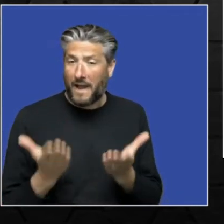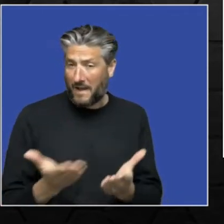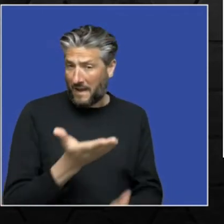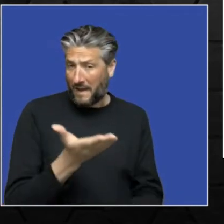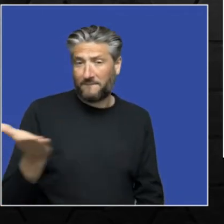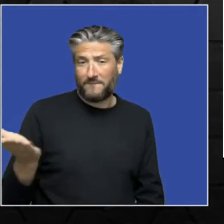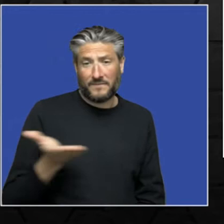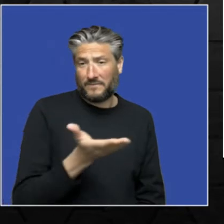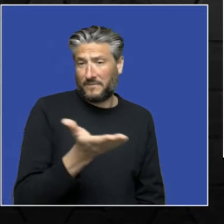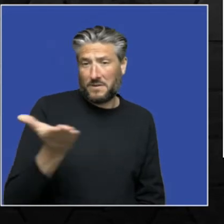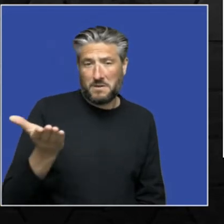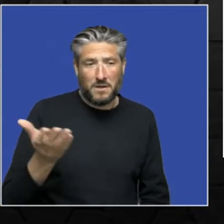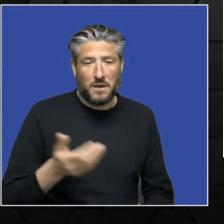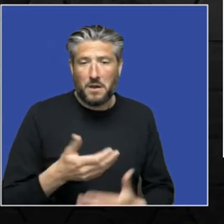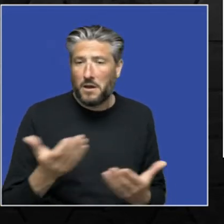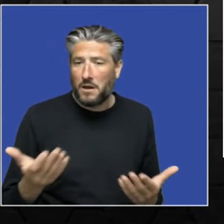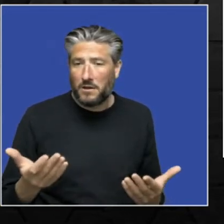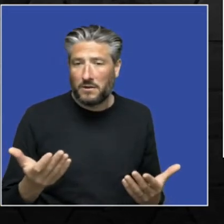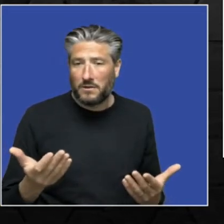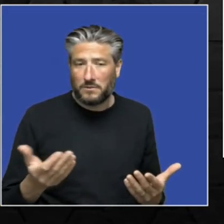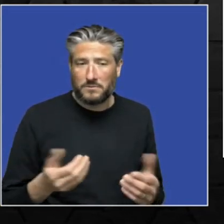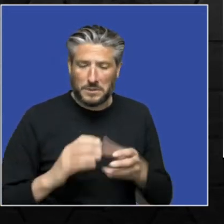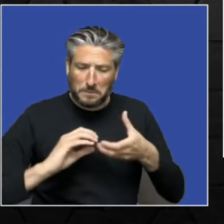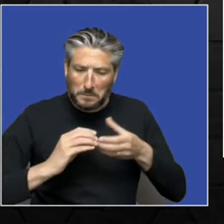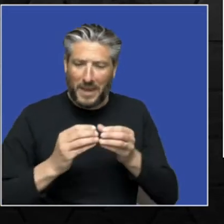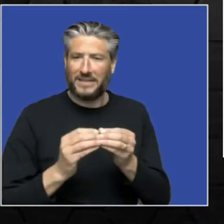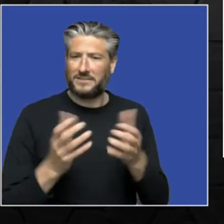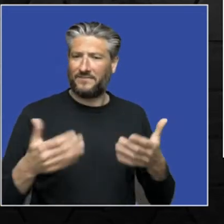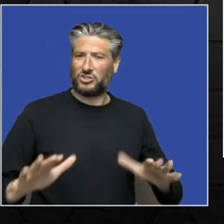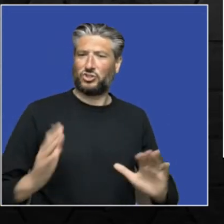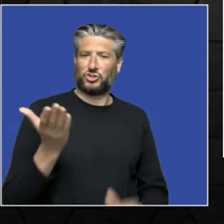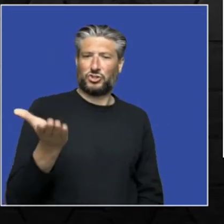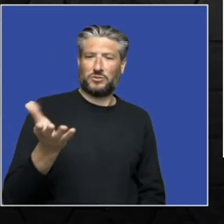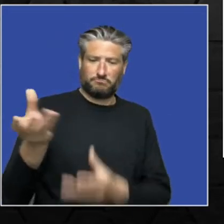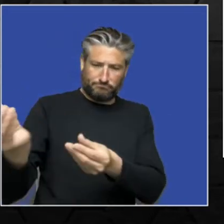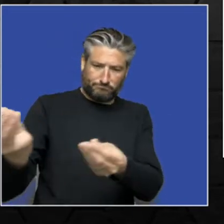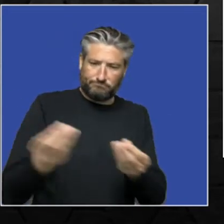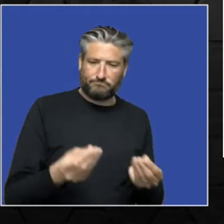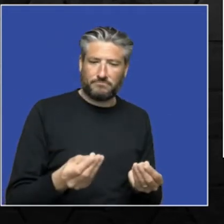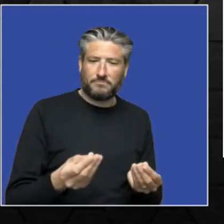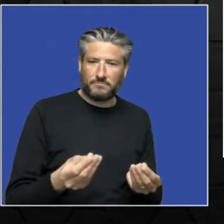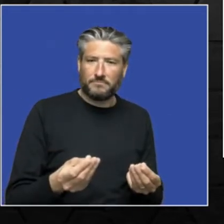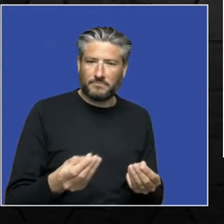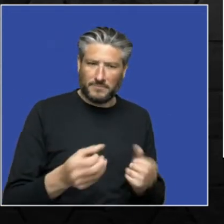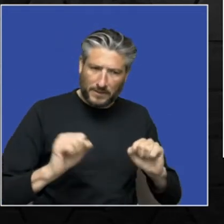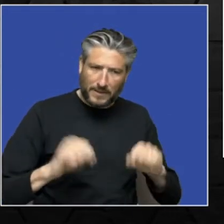which has already been made ready for you. You can leverage on top of that. Okay, so you have